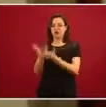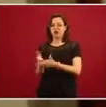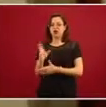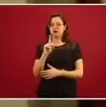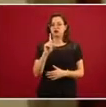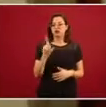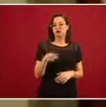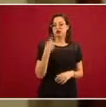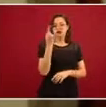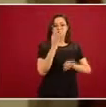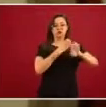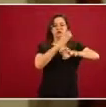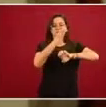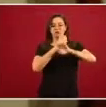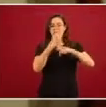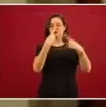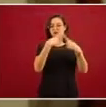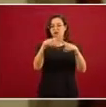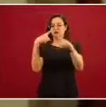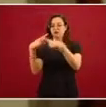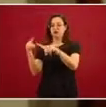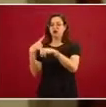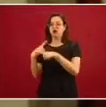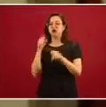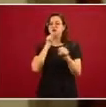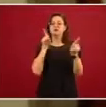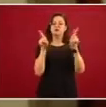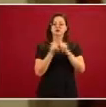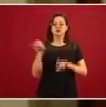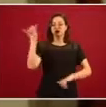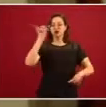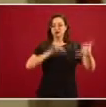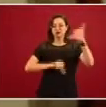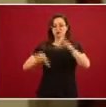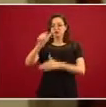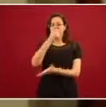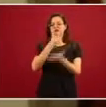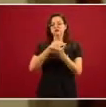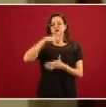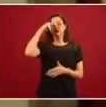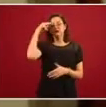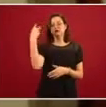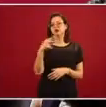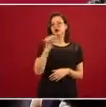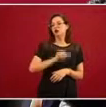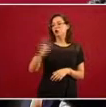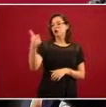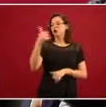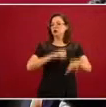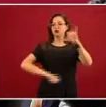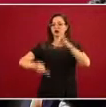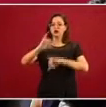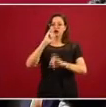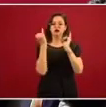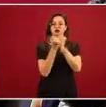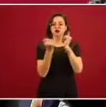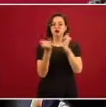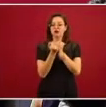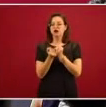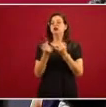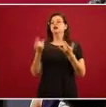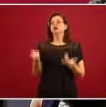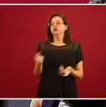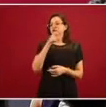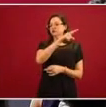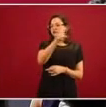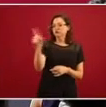unified database, and it is the responsibility of each state government to input this data